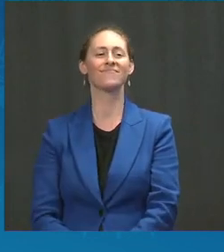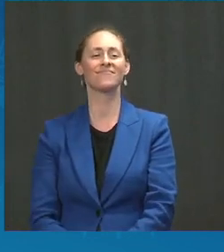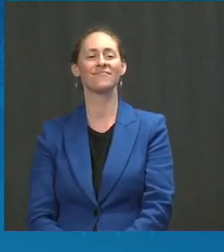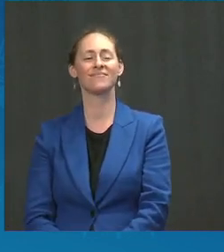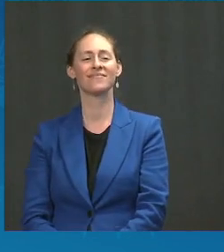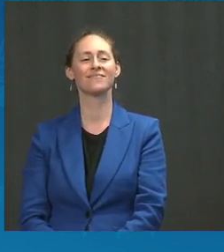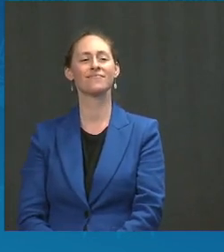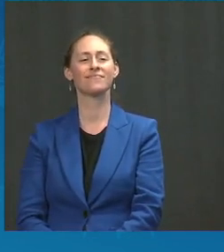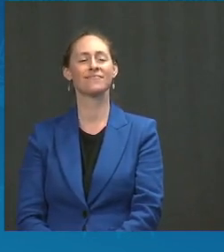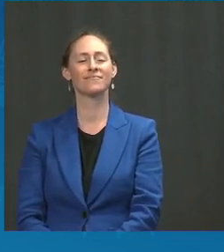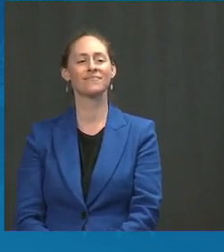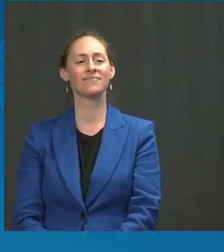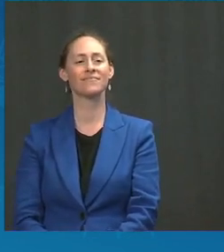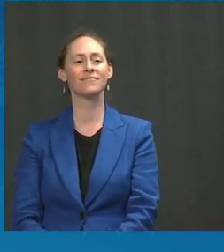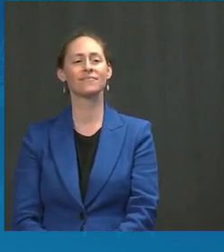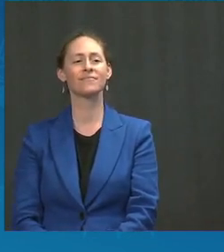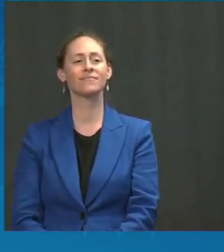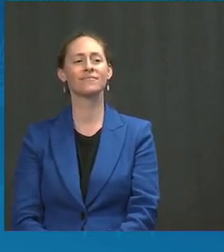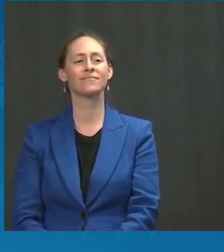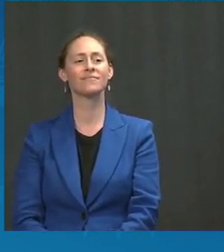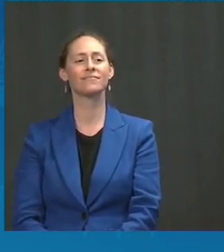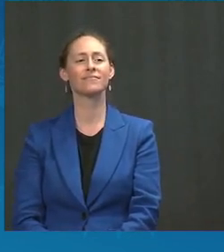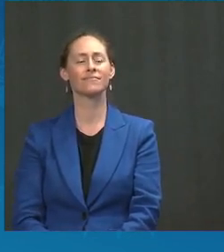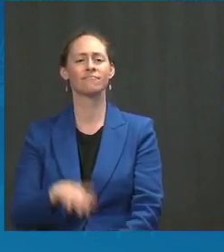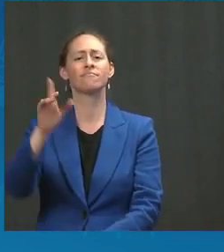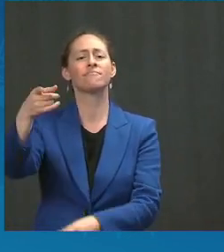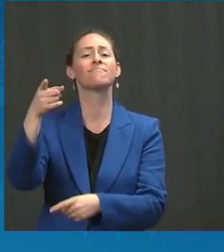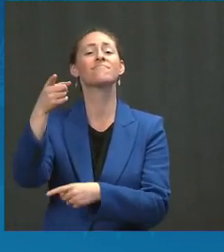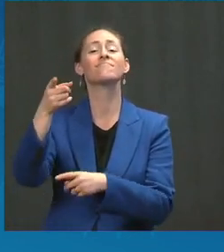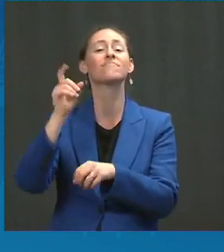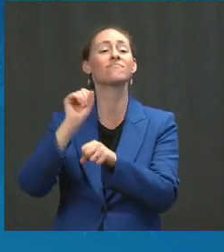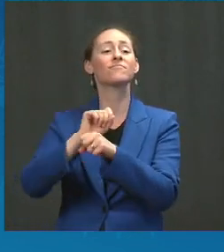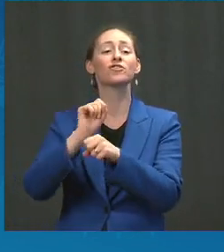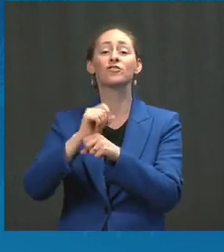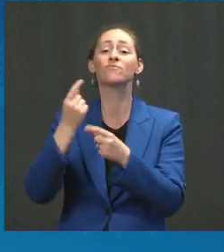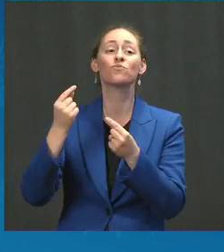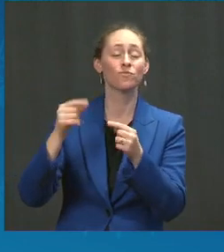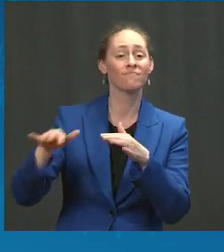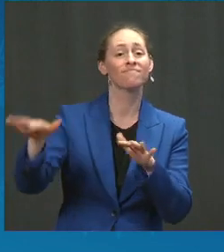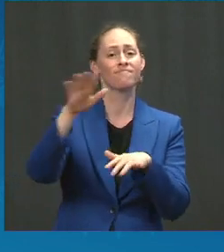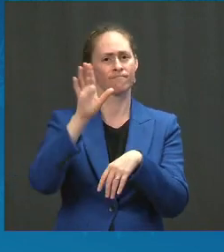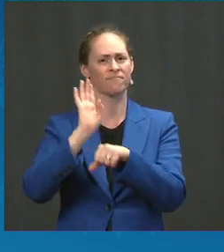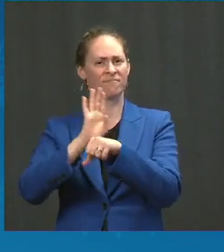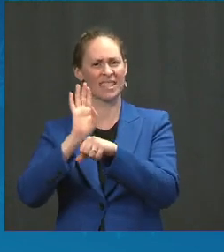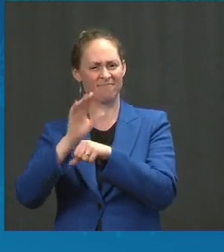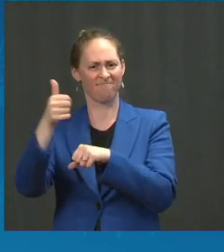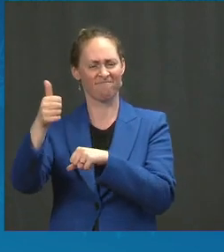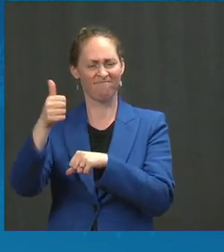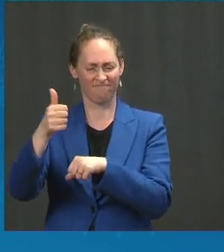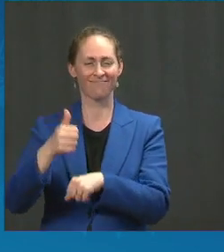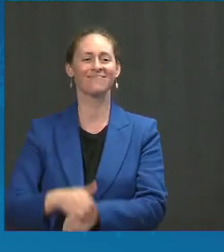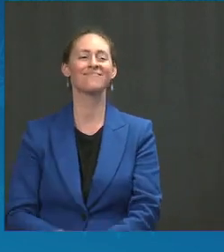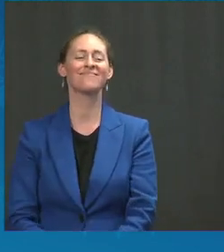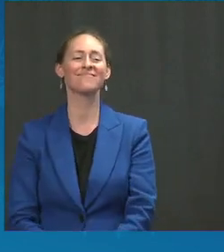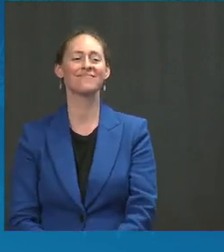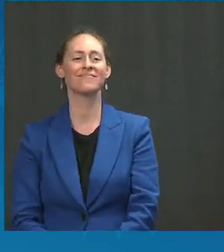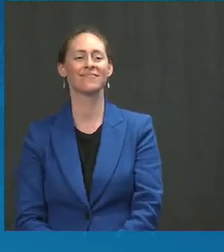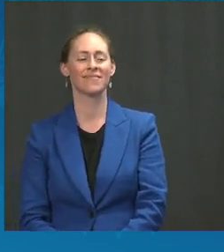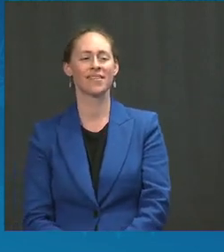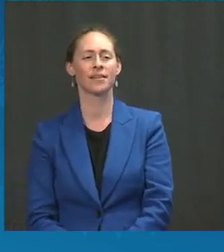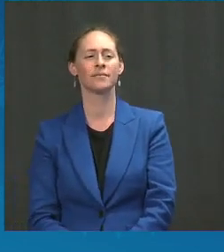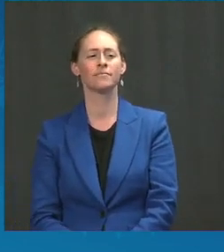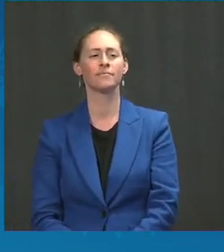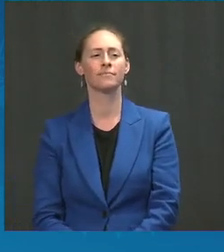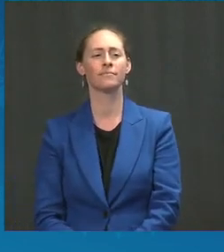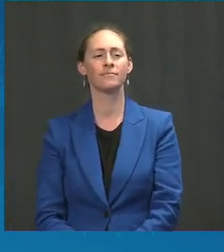had a long conversation. But her family's business is at the cutting edge of precision agriculture and